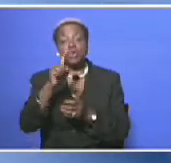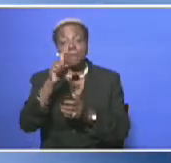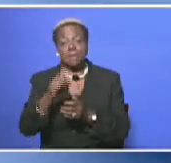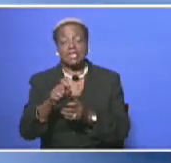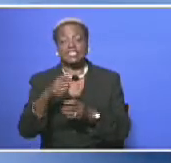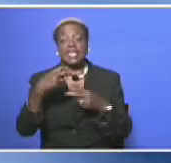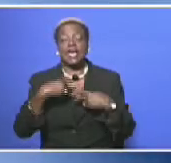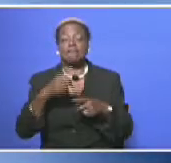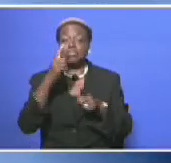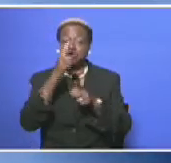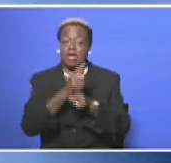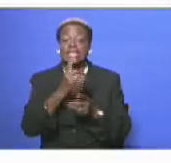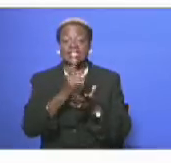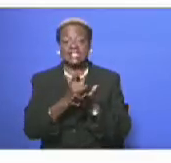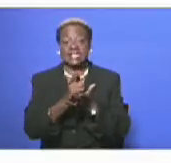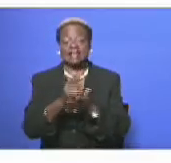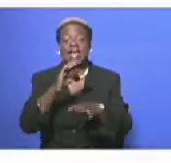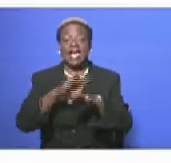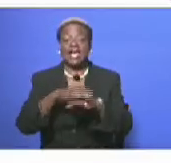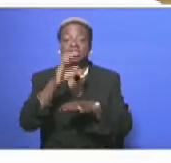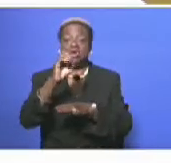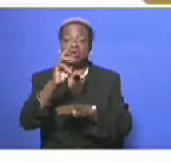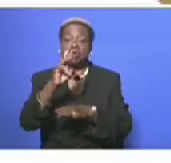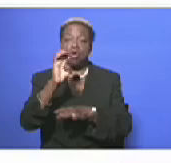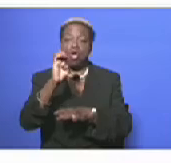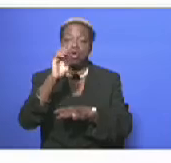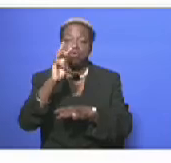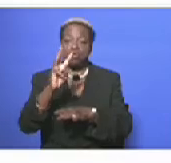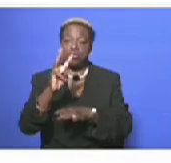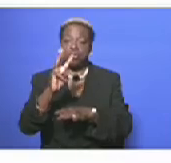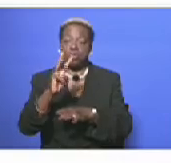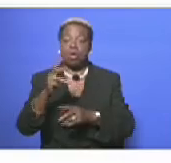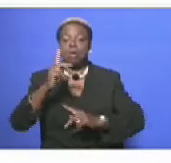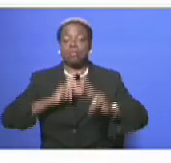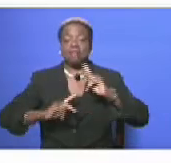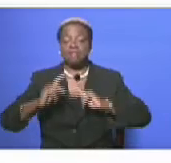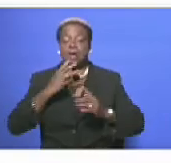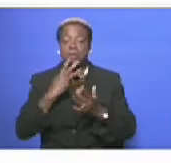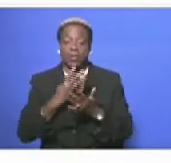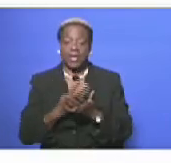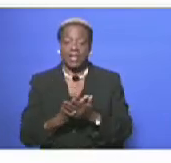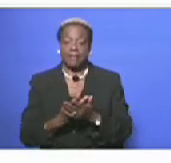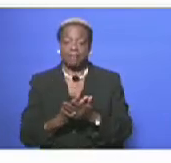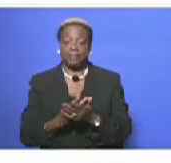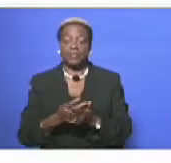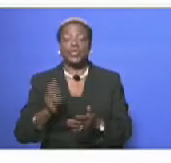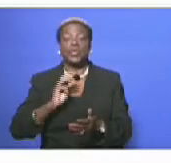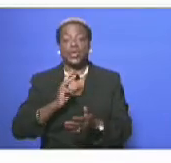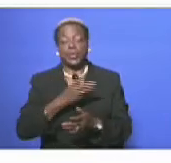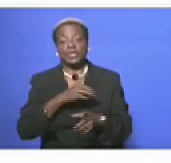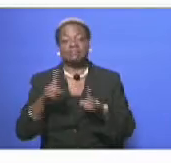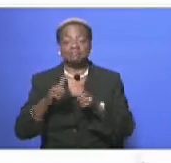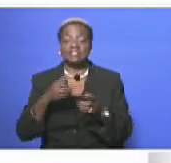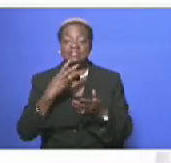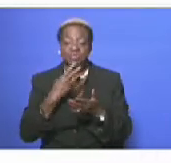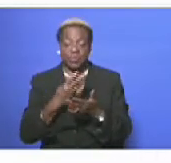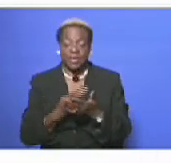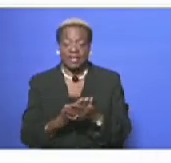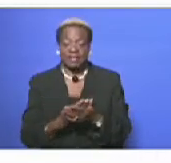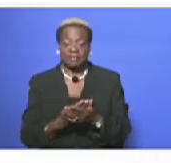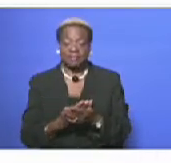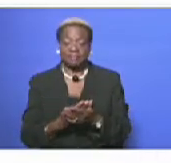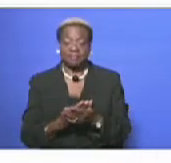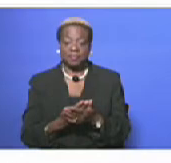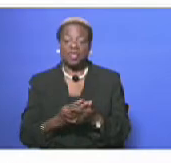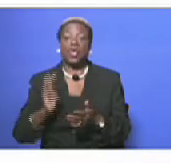that your crew perform well. We did well. I sailed Lady Roby for the first time. She sailed well today.